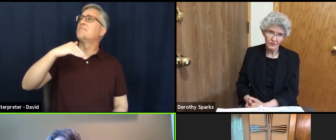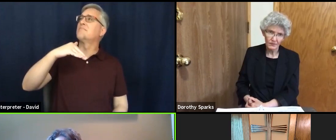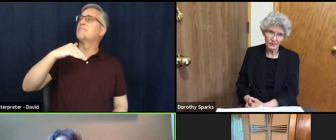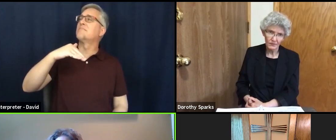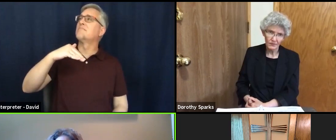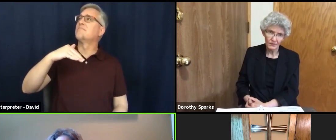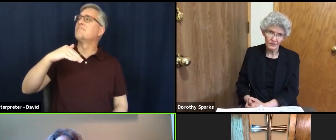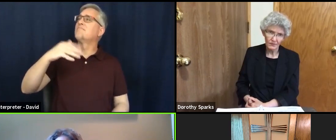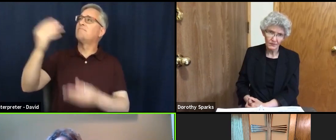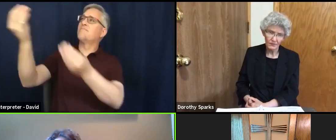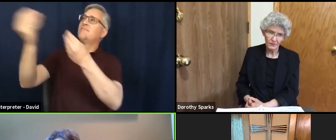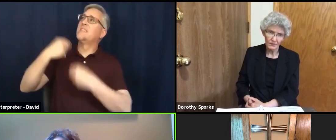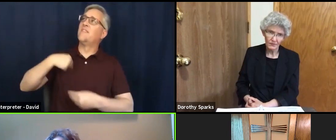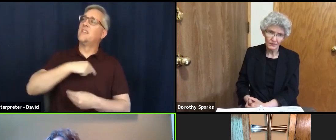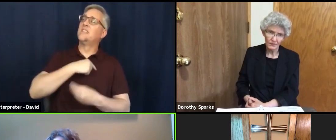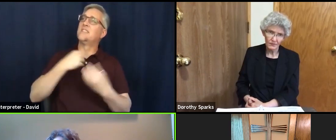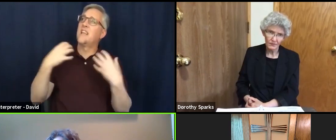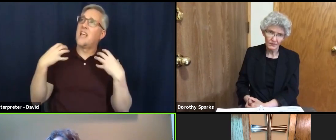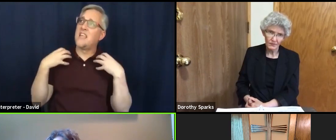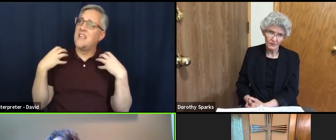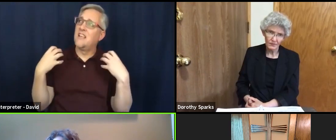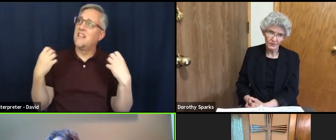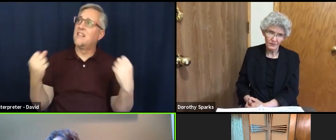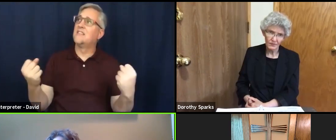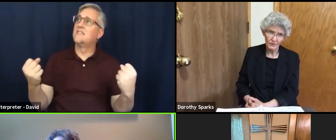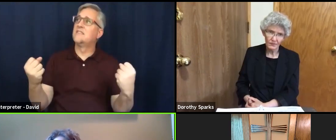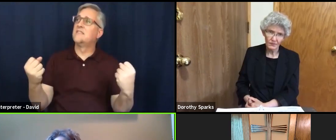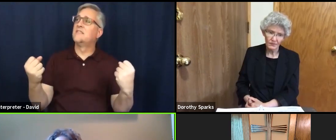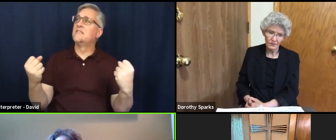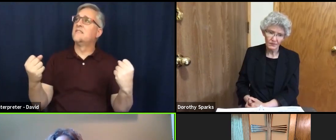heal us, teach us,